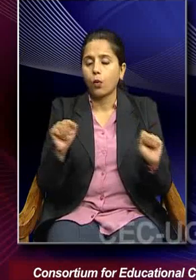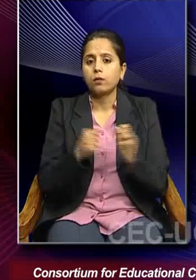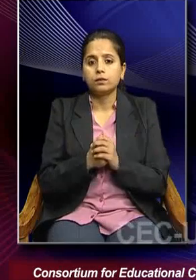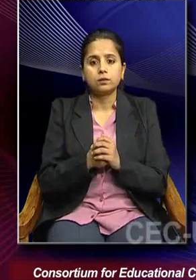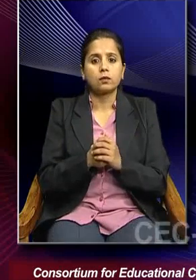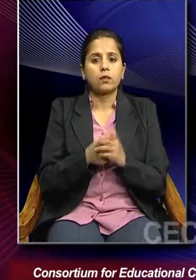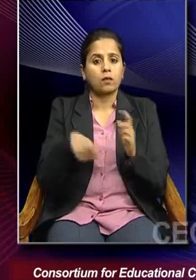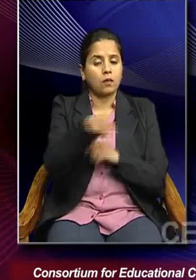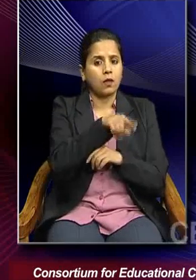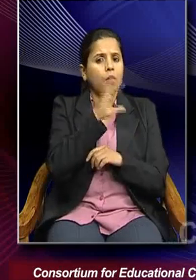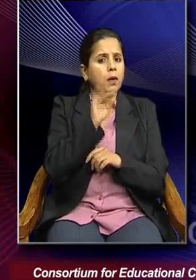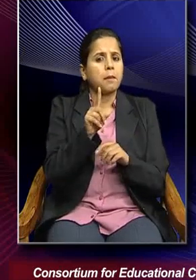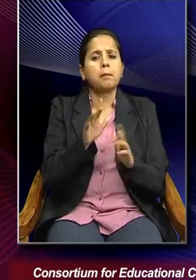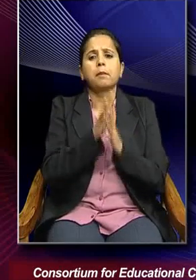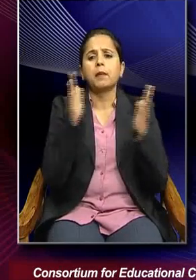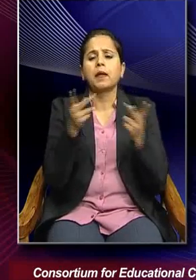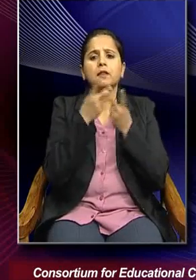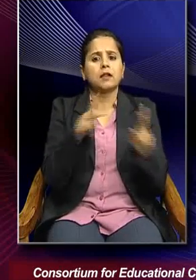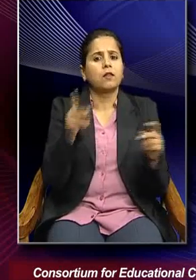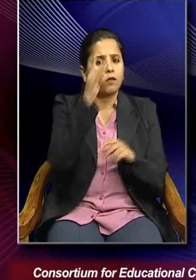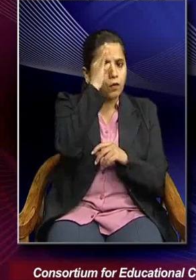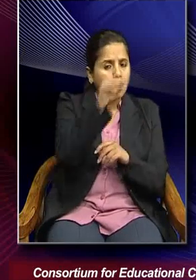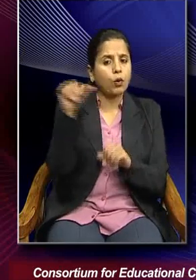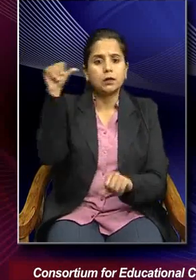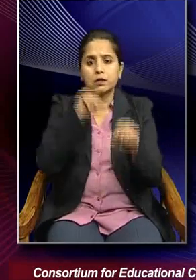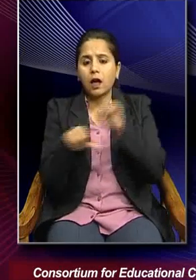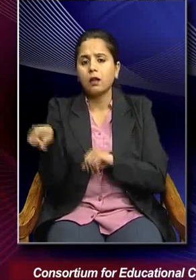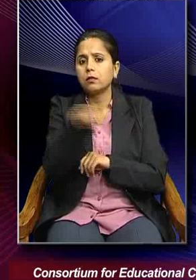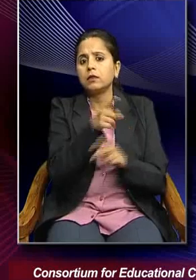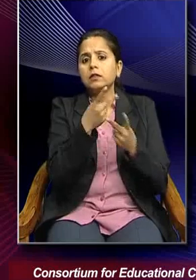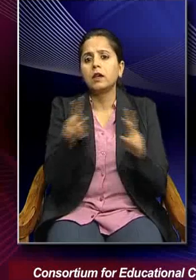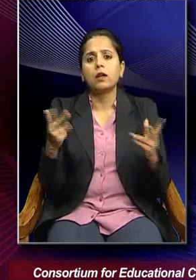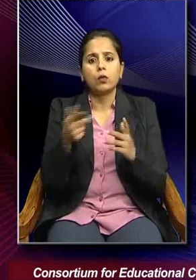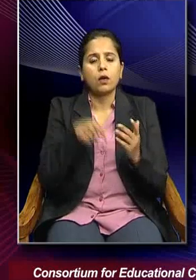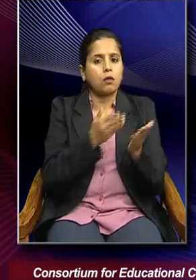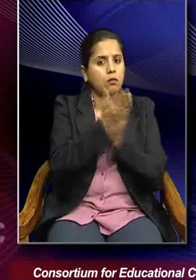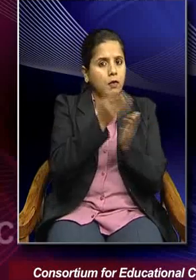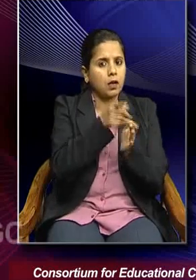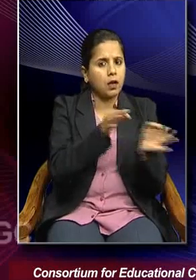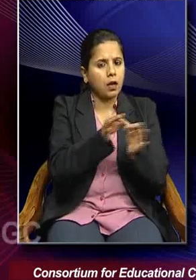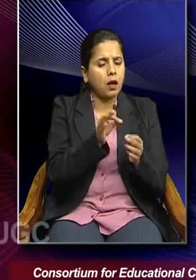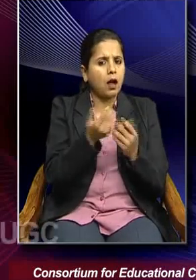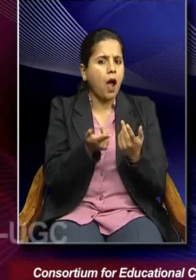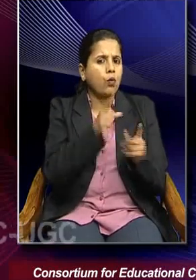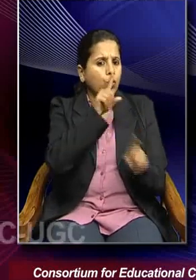One of the main difference between philosophy and science is their method of inquiry.